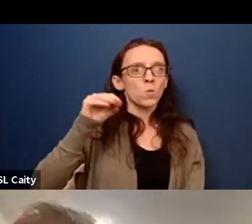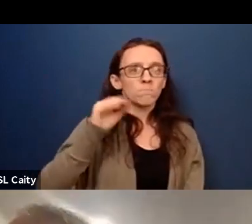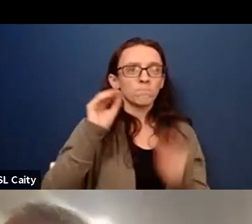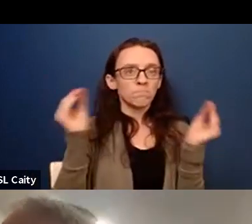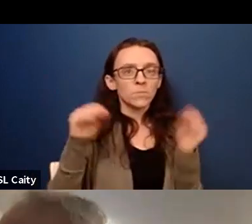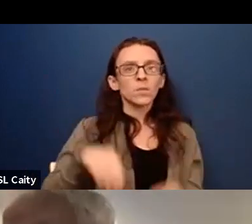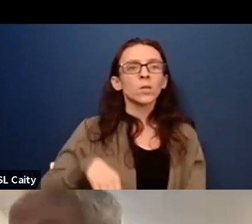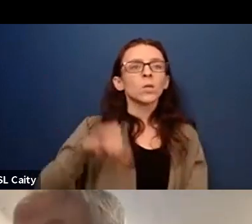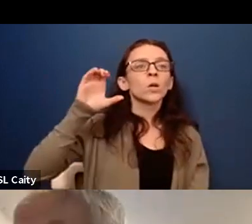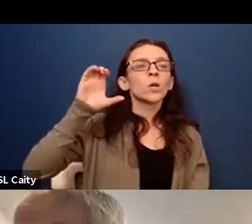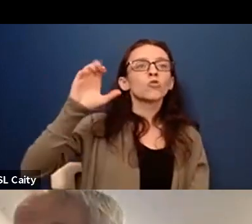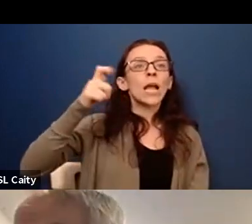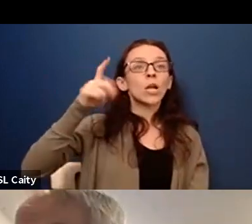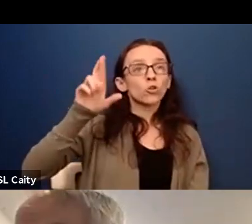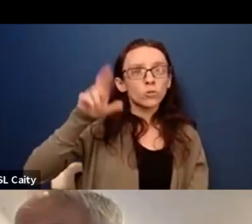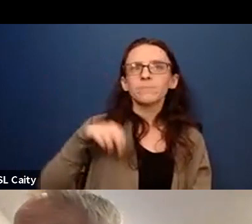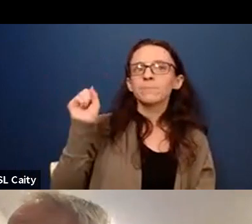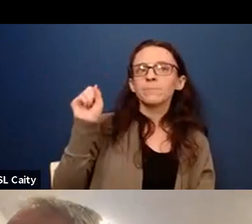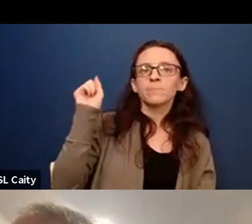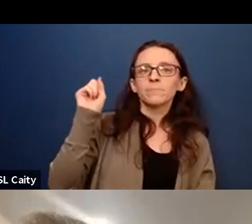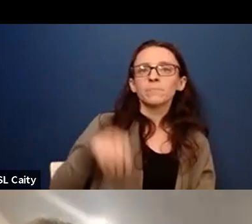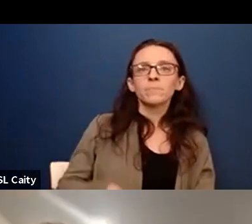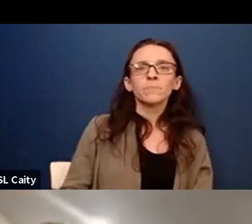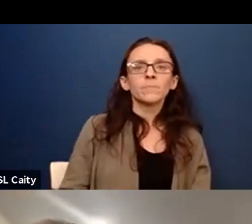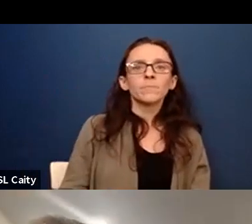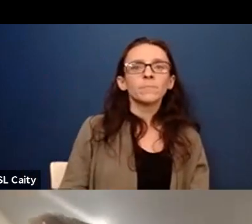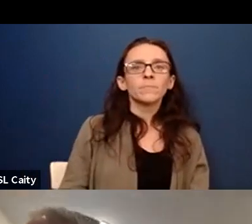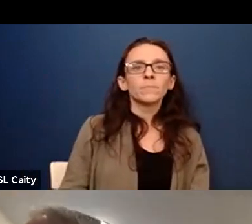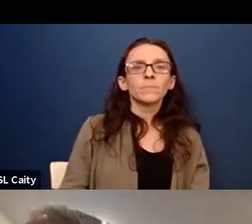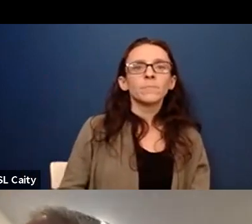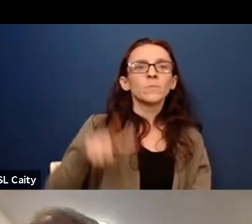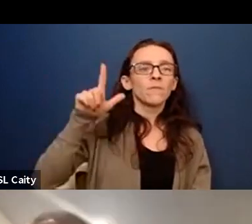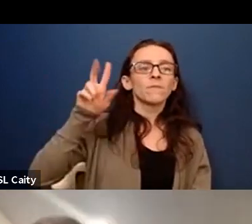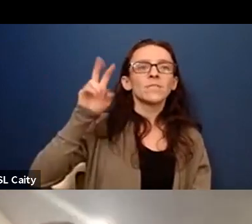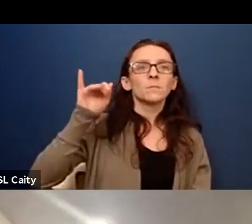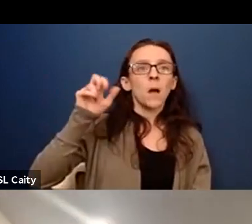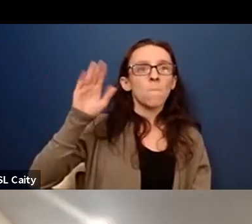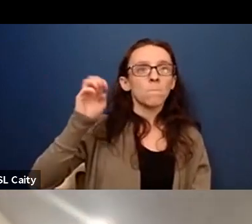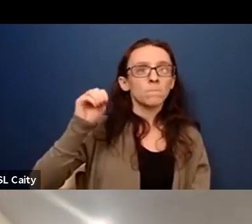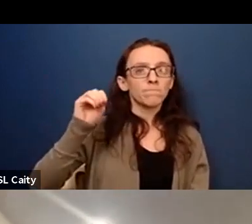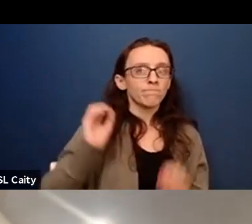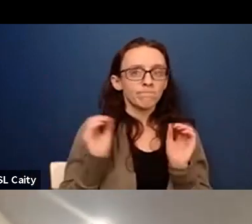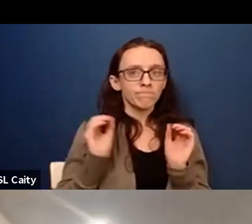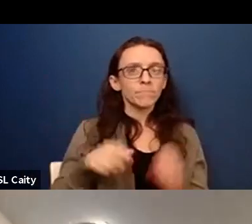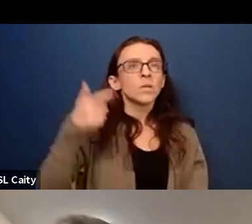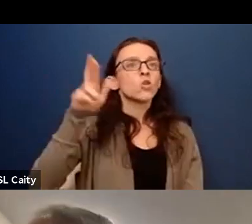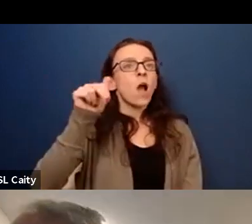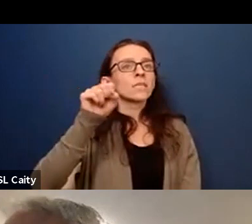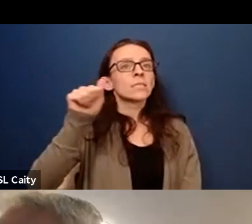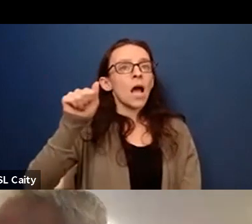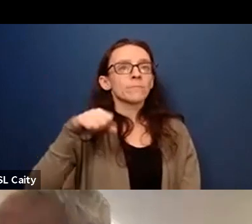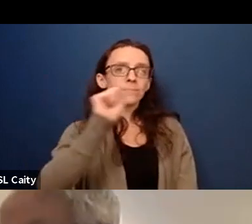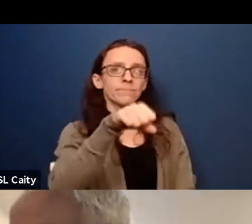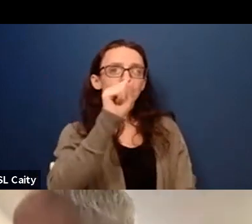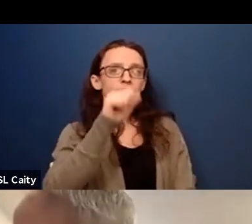Kreger? Yes. Dr. Freeman Wisdom? Ms. Grassa? Yes. Ms.